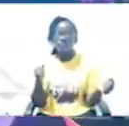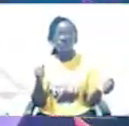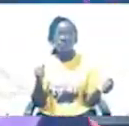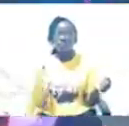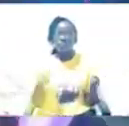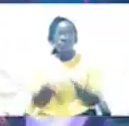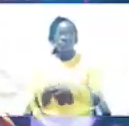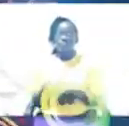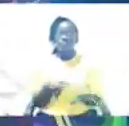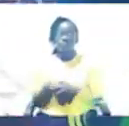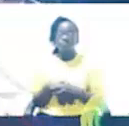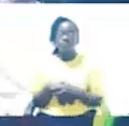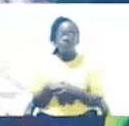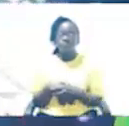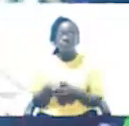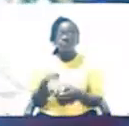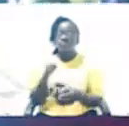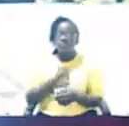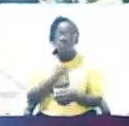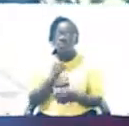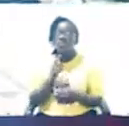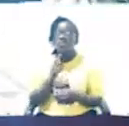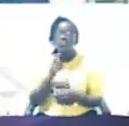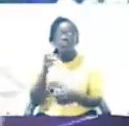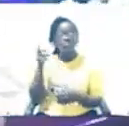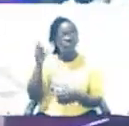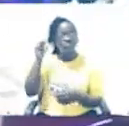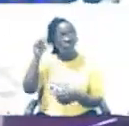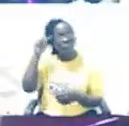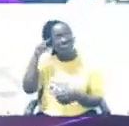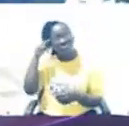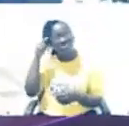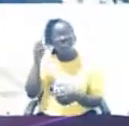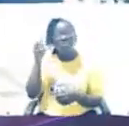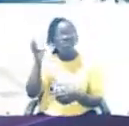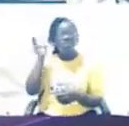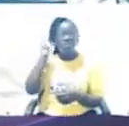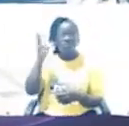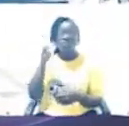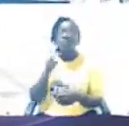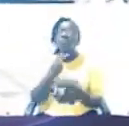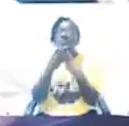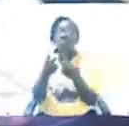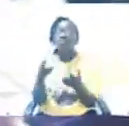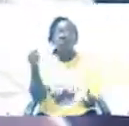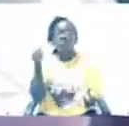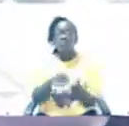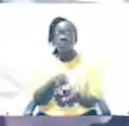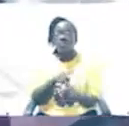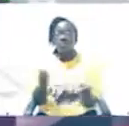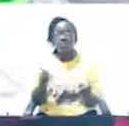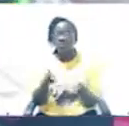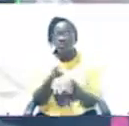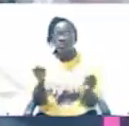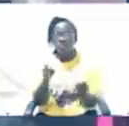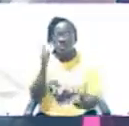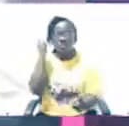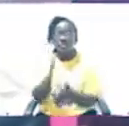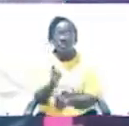I thought he was going to shut another one. Na me kasa besa kan ibio. Instantly. The man that was